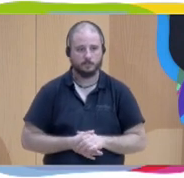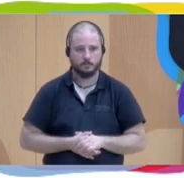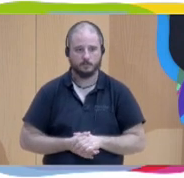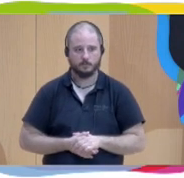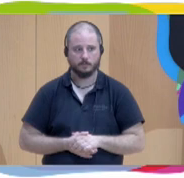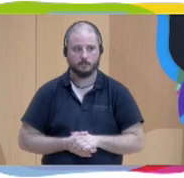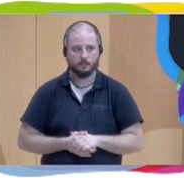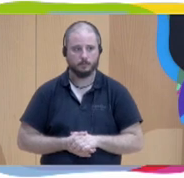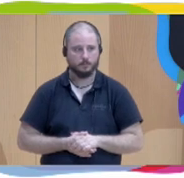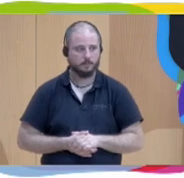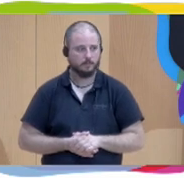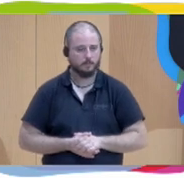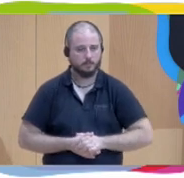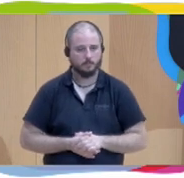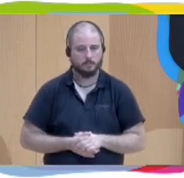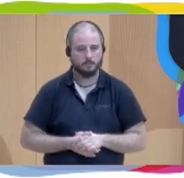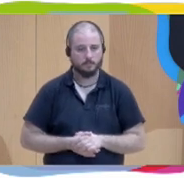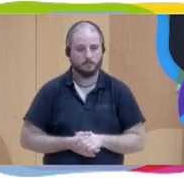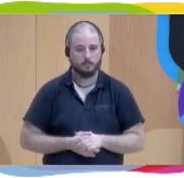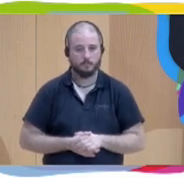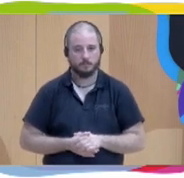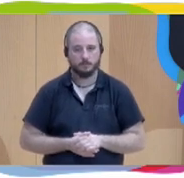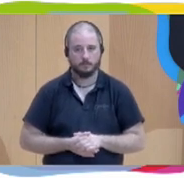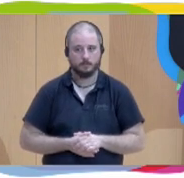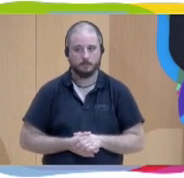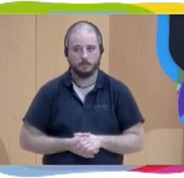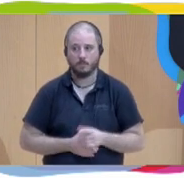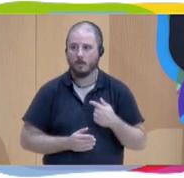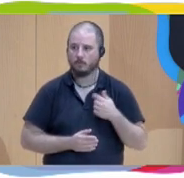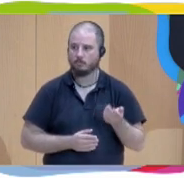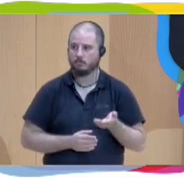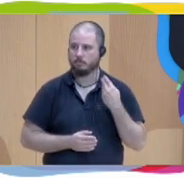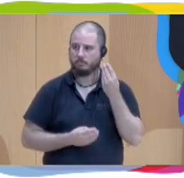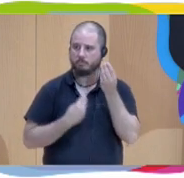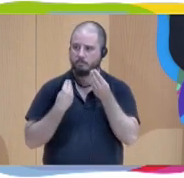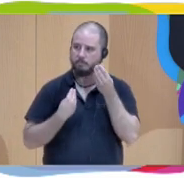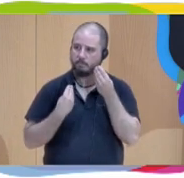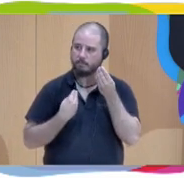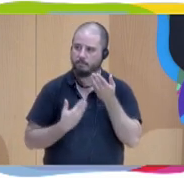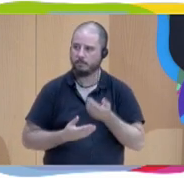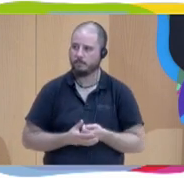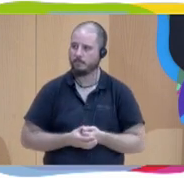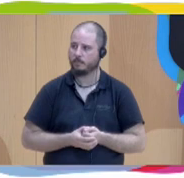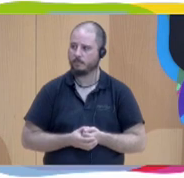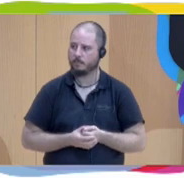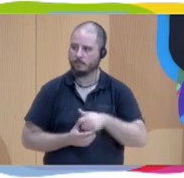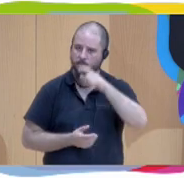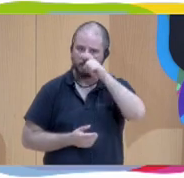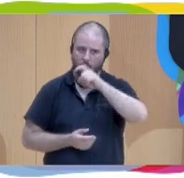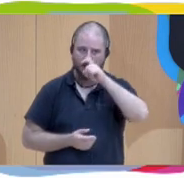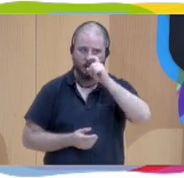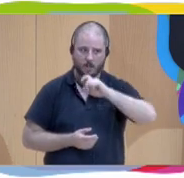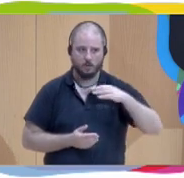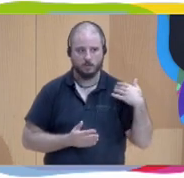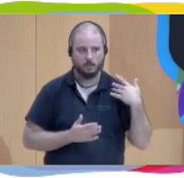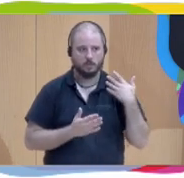I have been thinking quite many years already that what is the meaning of